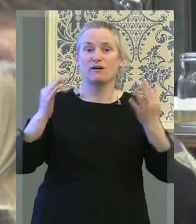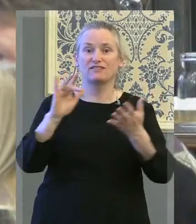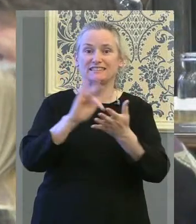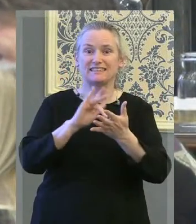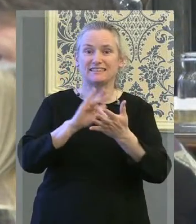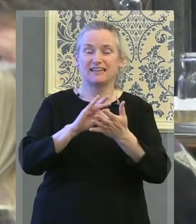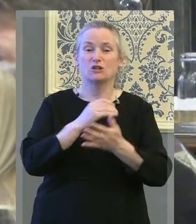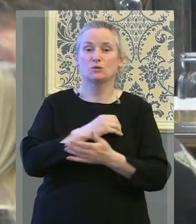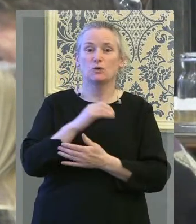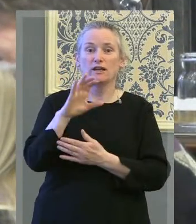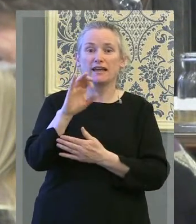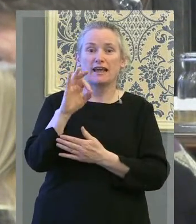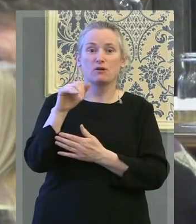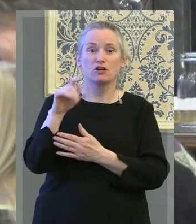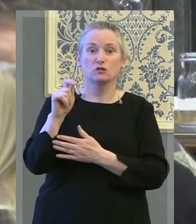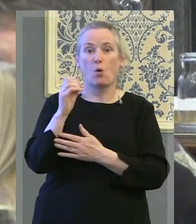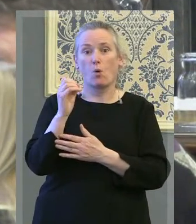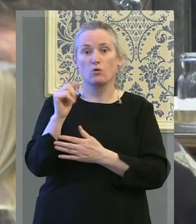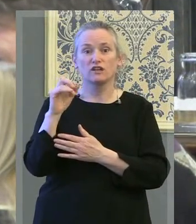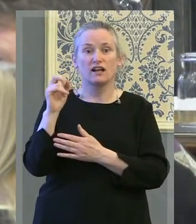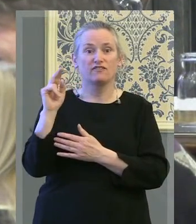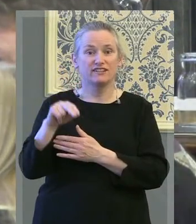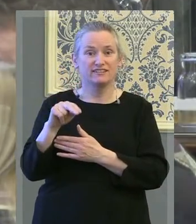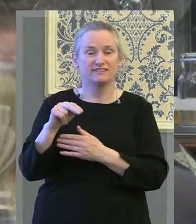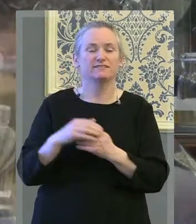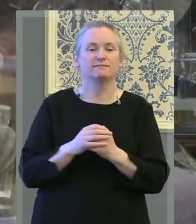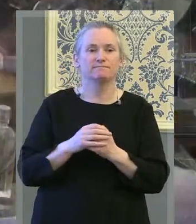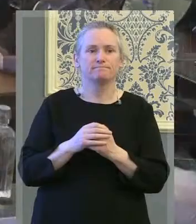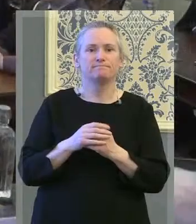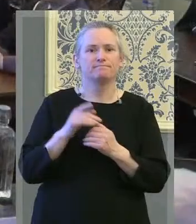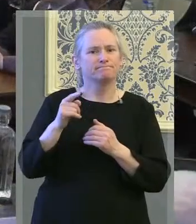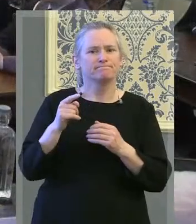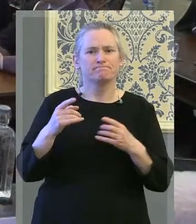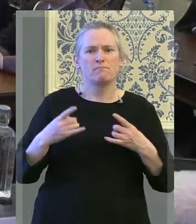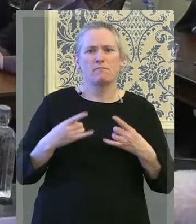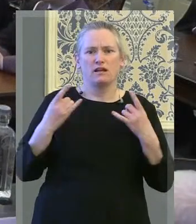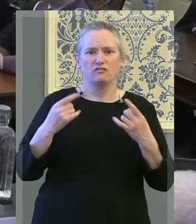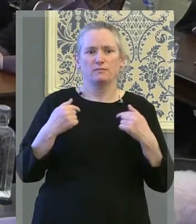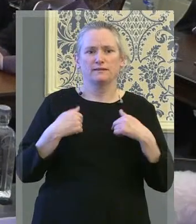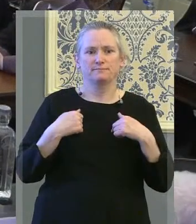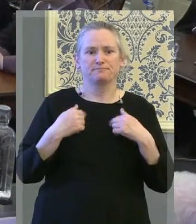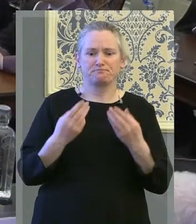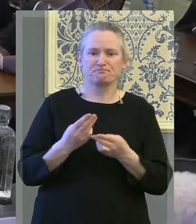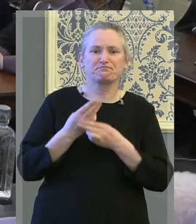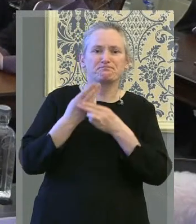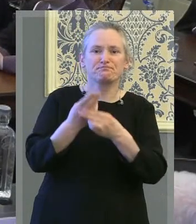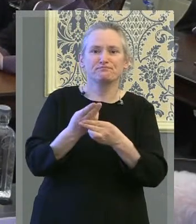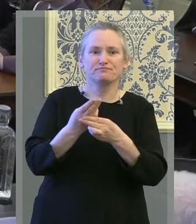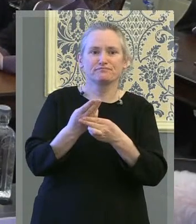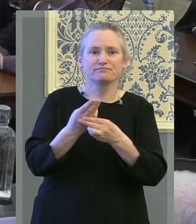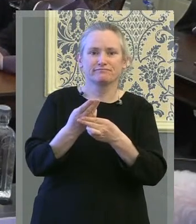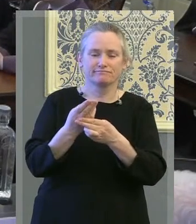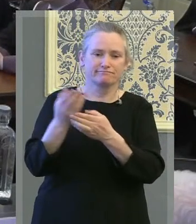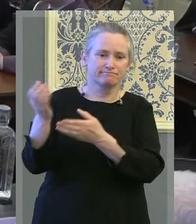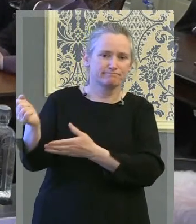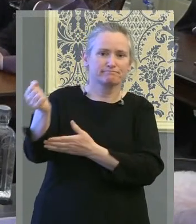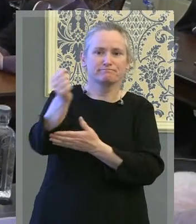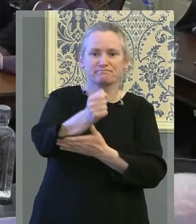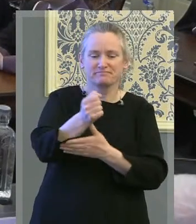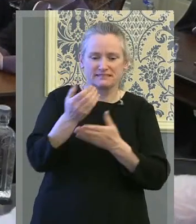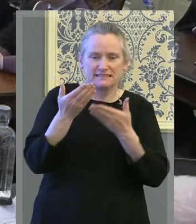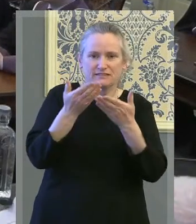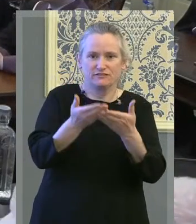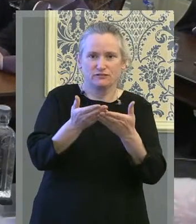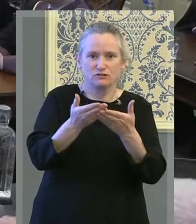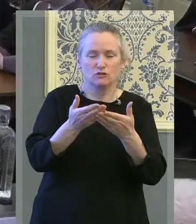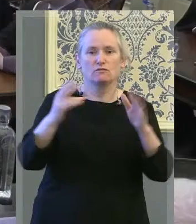City to Gilbert O'Sullivan. It is a singular honour for me to propose the motion to admit Gilbert O'Sullivan